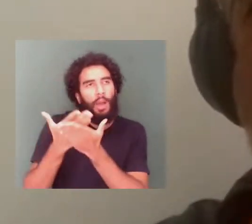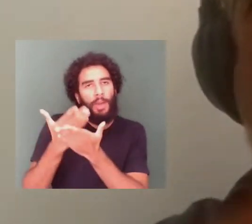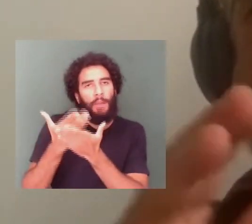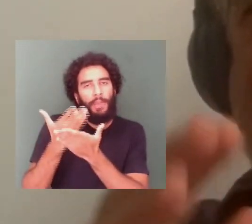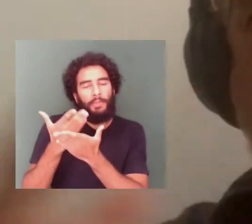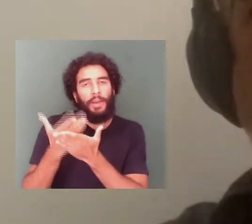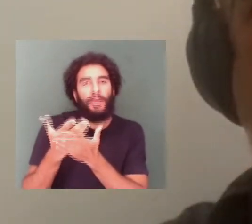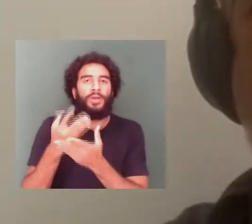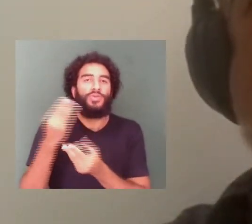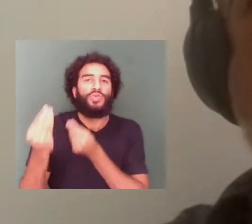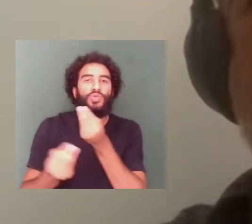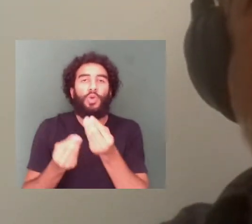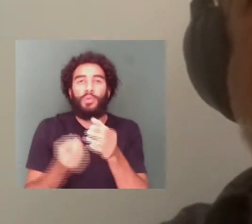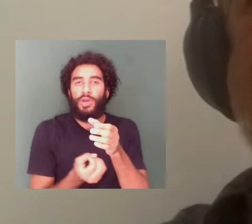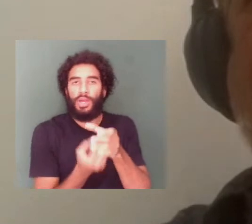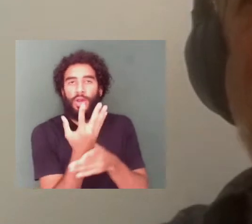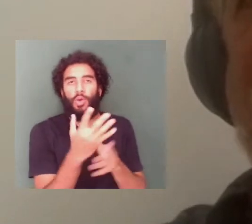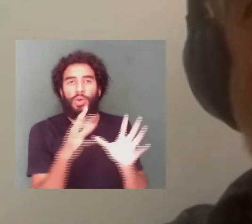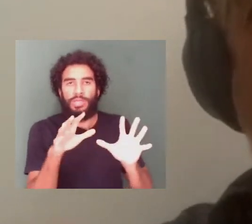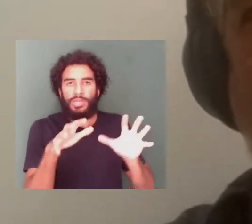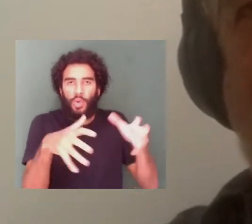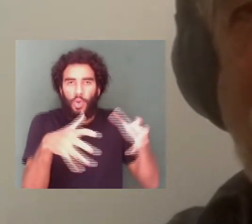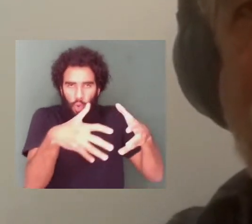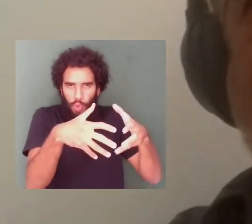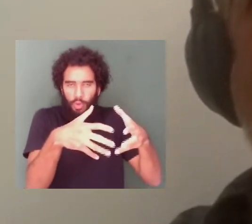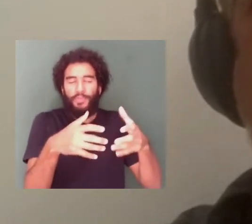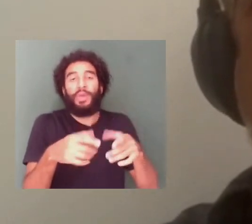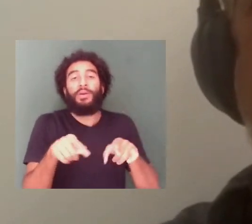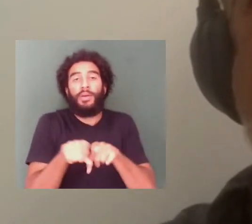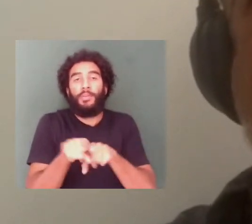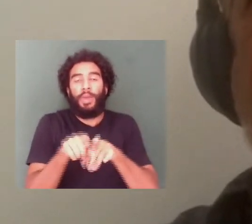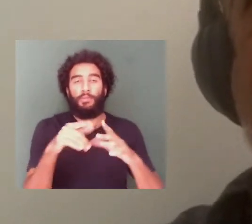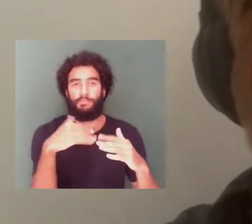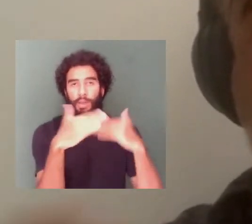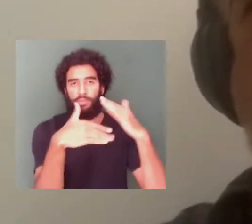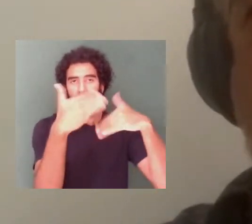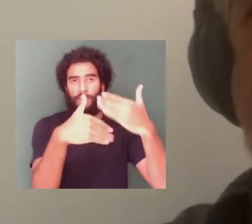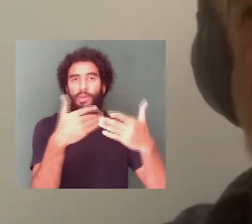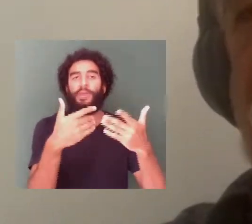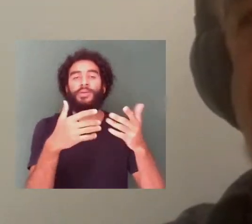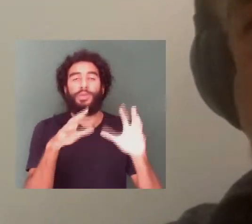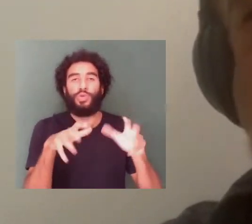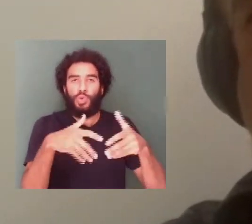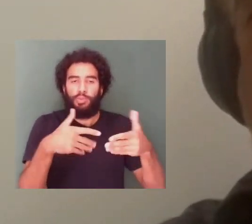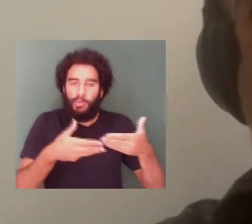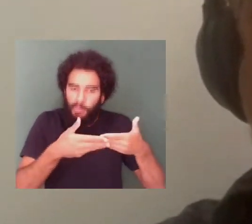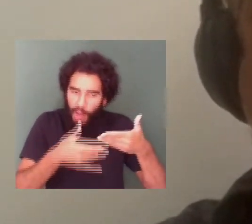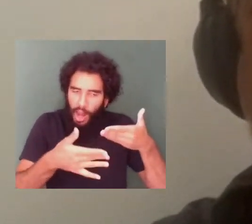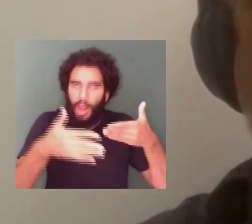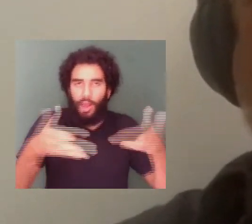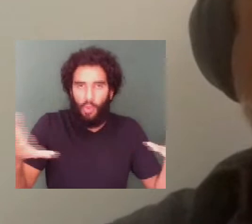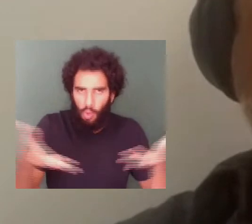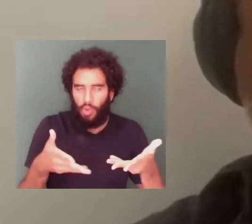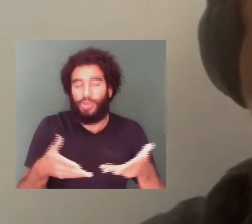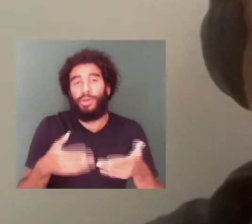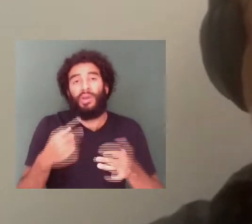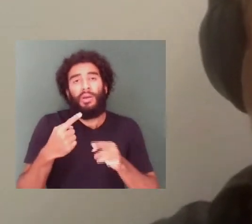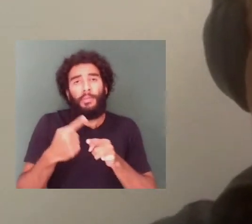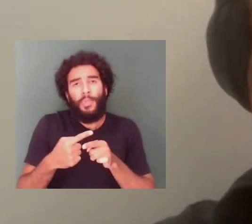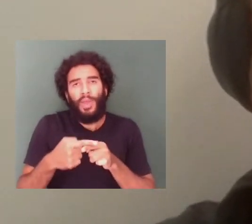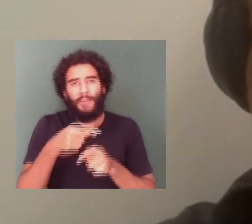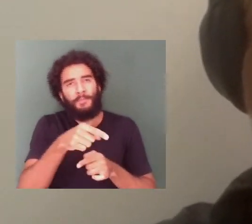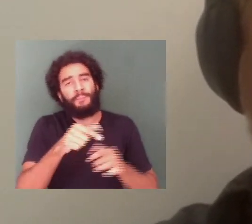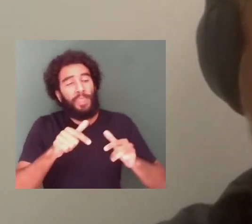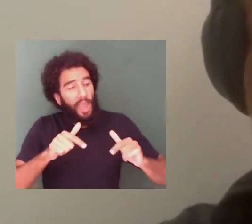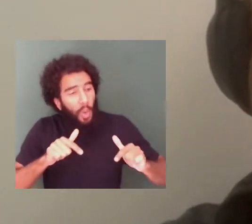a case study about the creation of this international network and how this